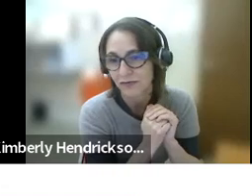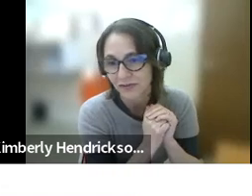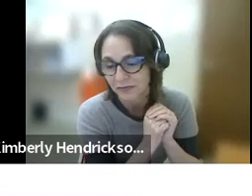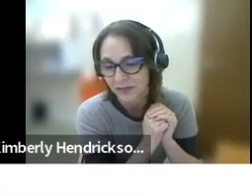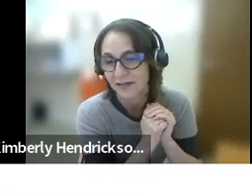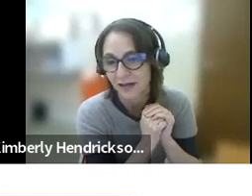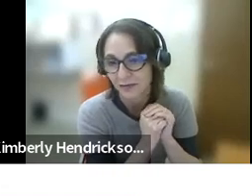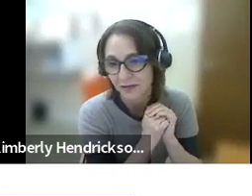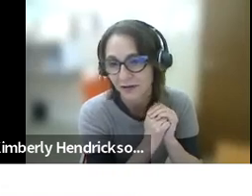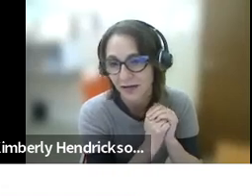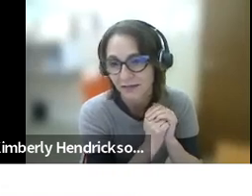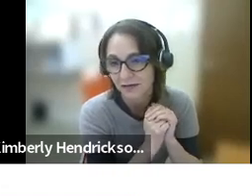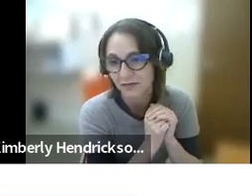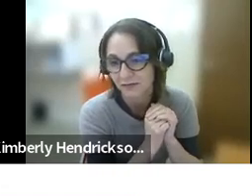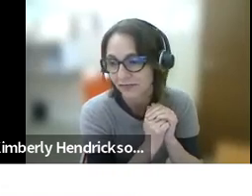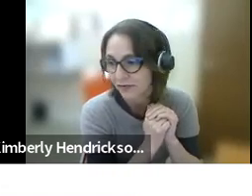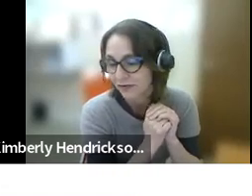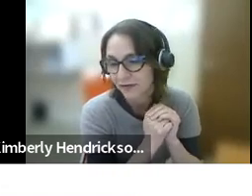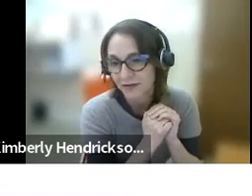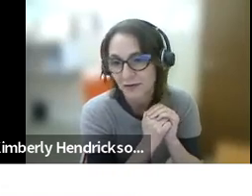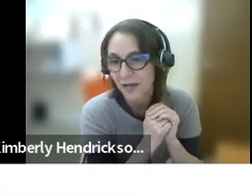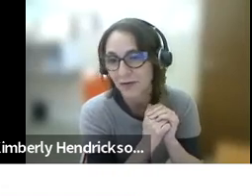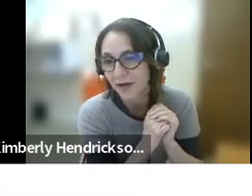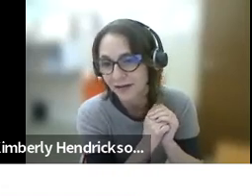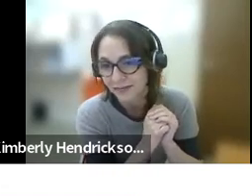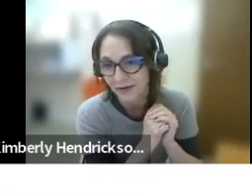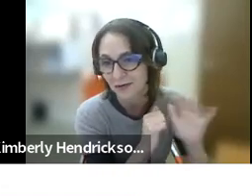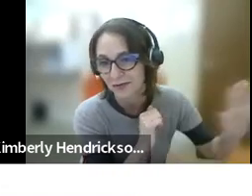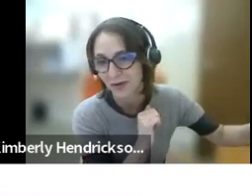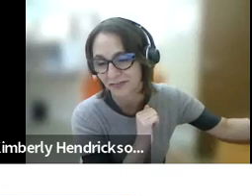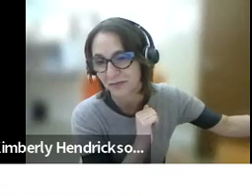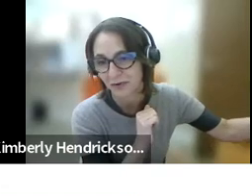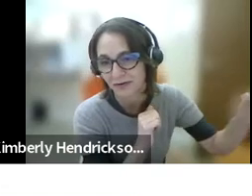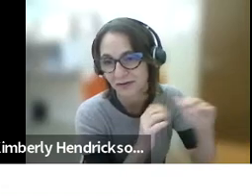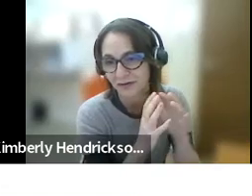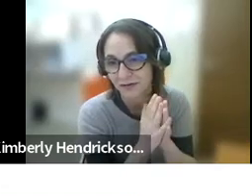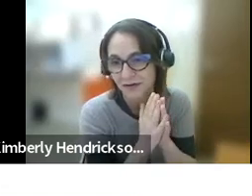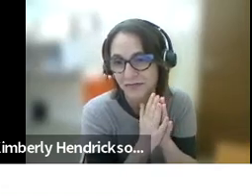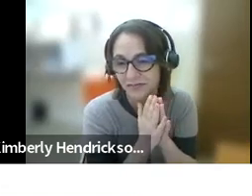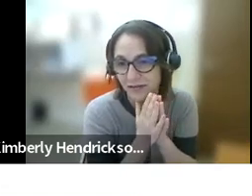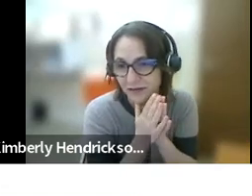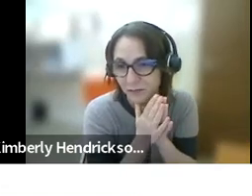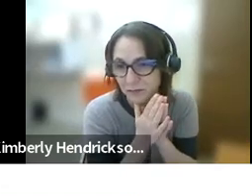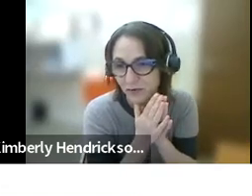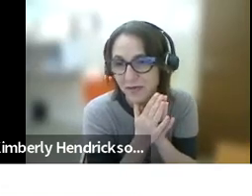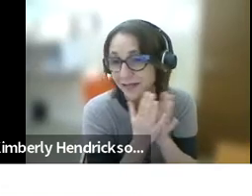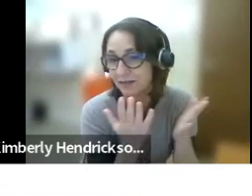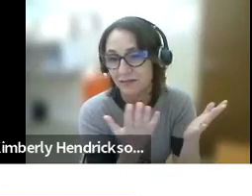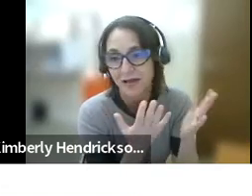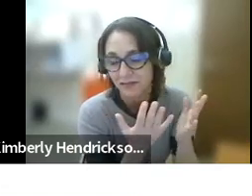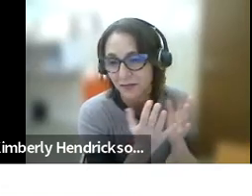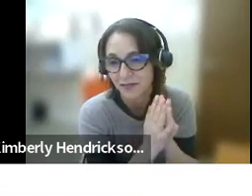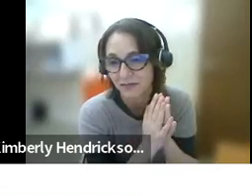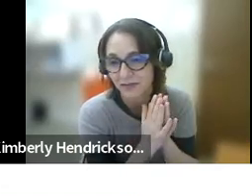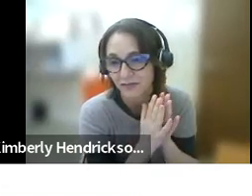all over South King County, and the use of, paramedics all over the western part of the state to help people with